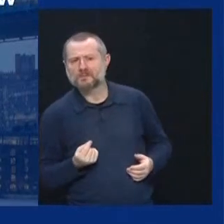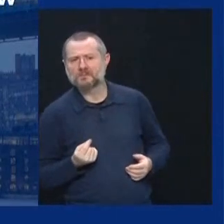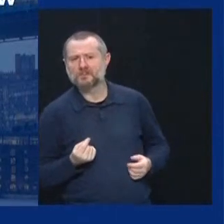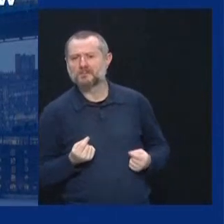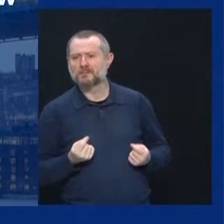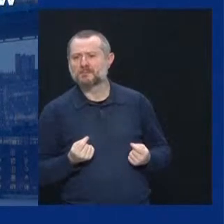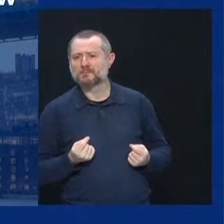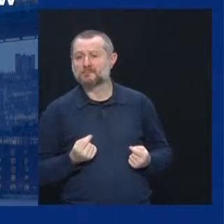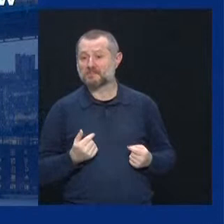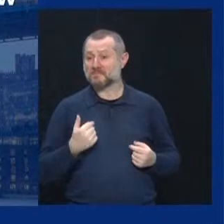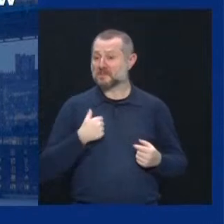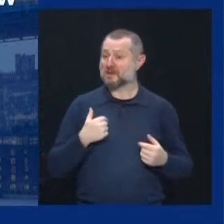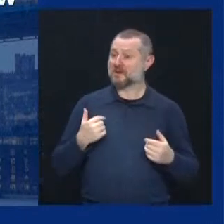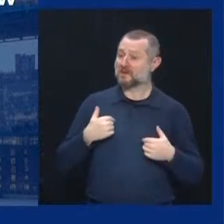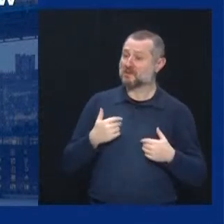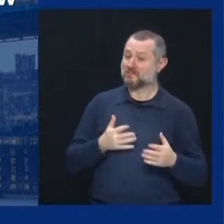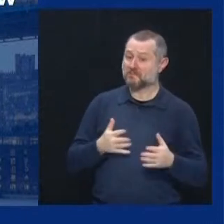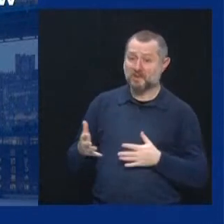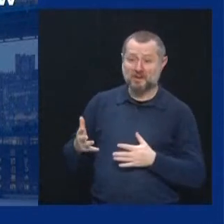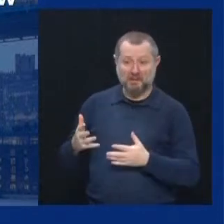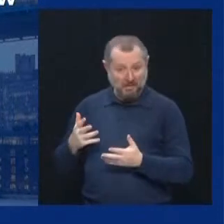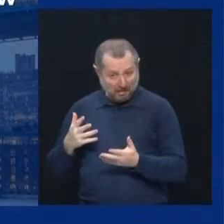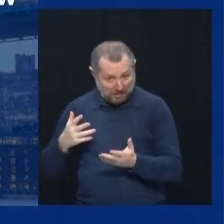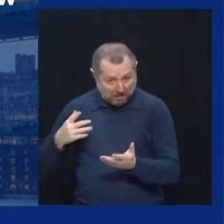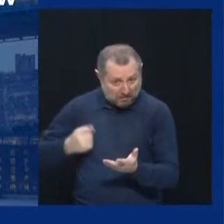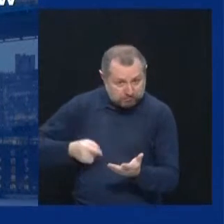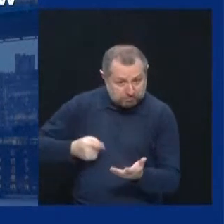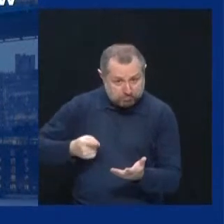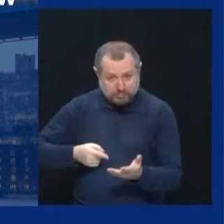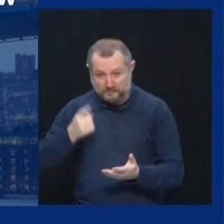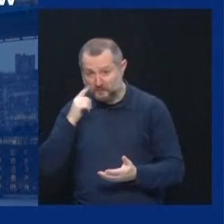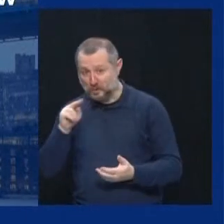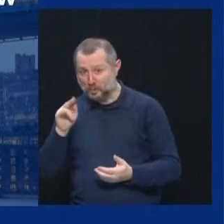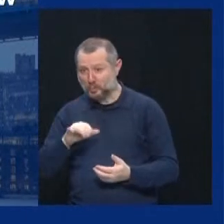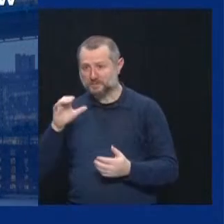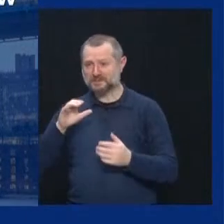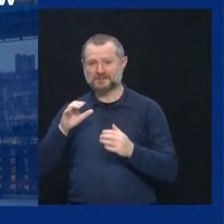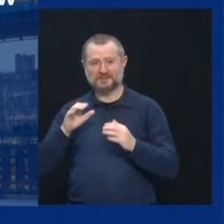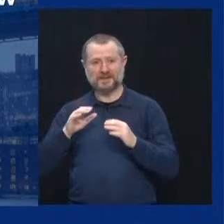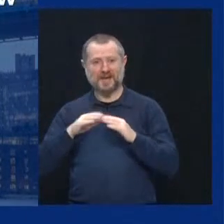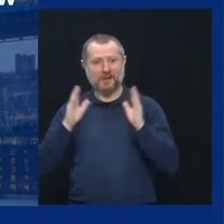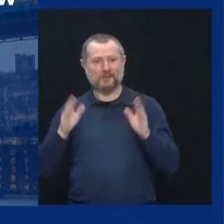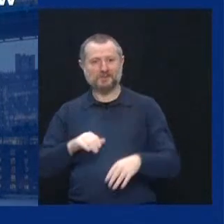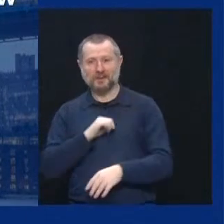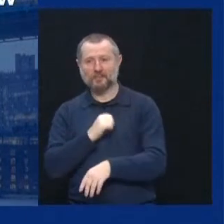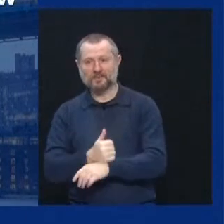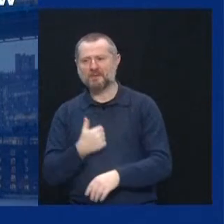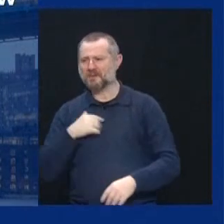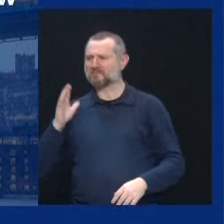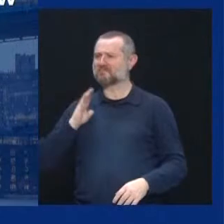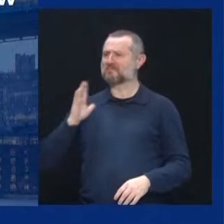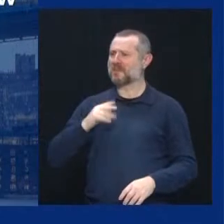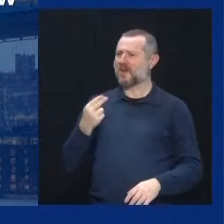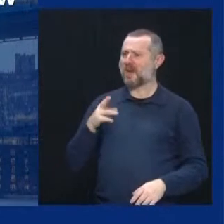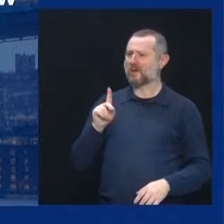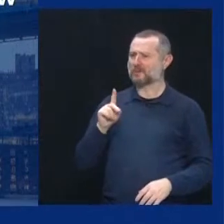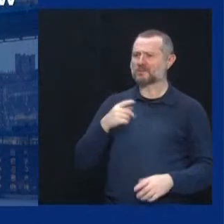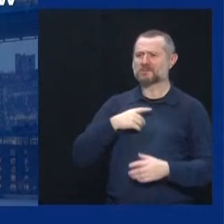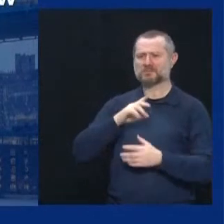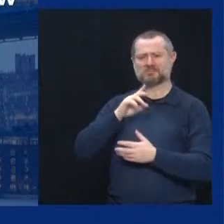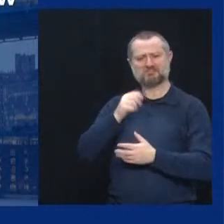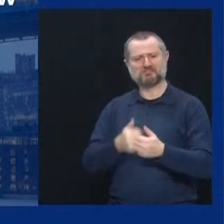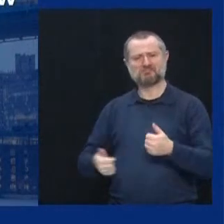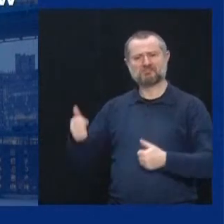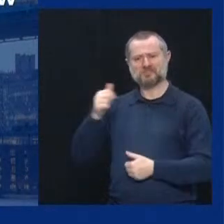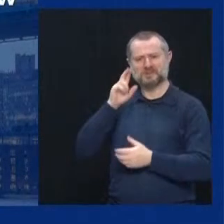interesting plans on the table for New York City housing. I was the HUD secretary. I managed public housing. There